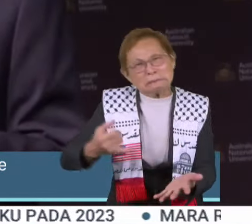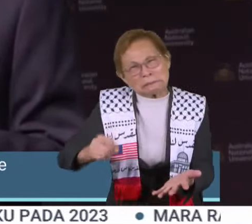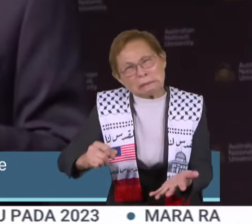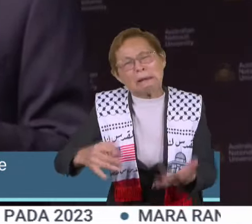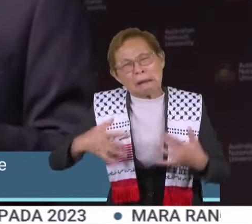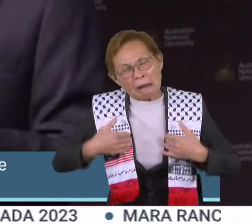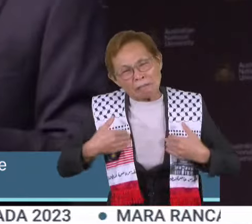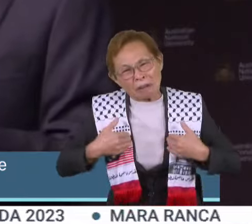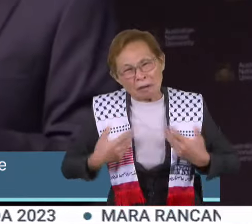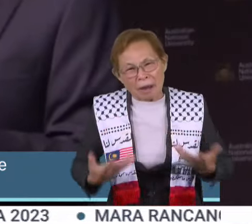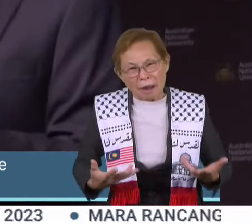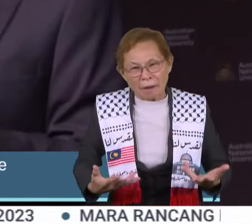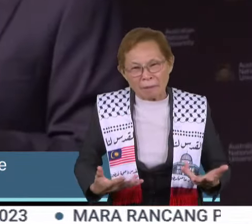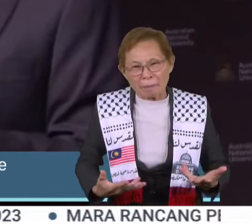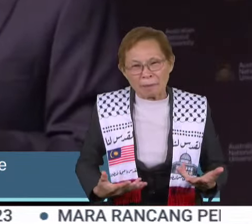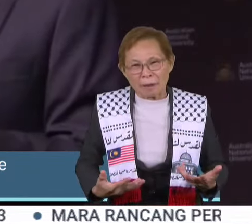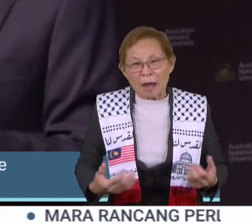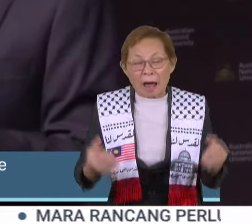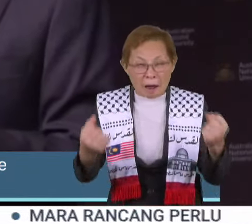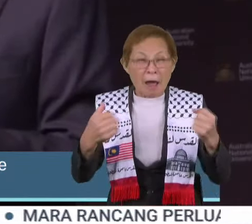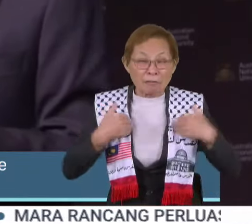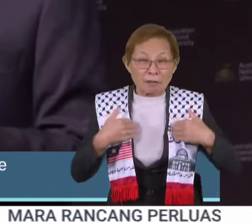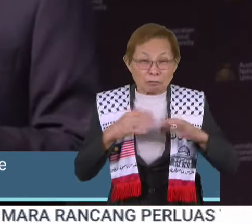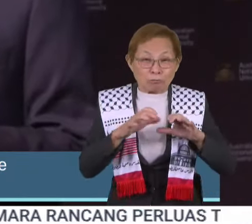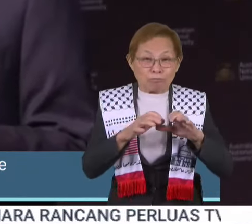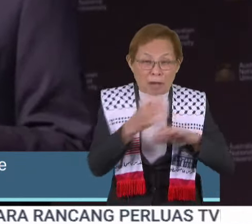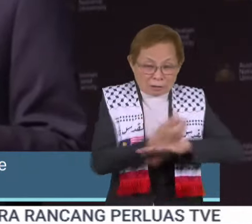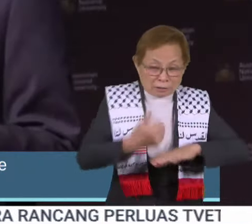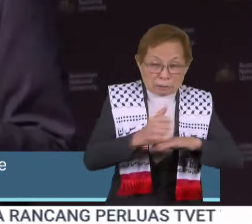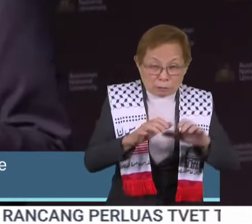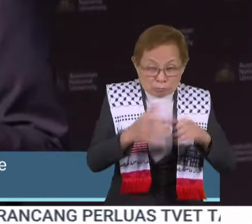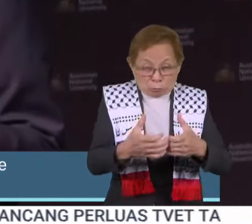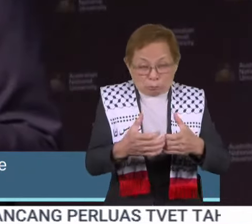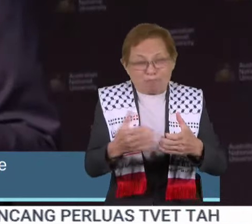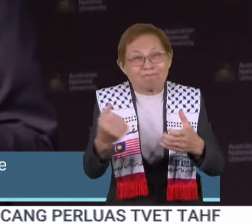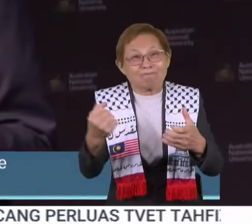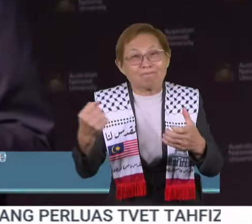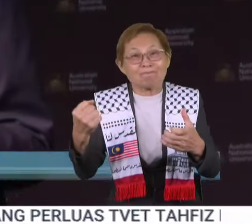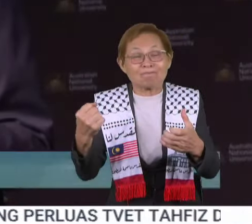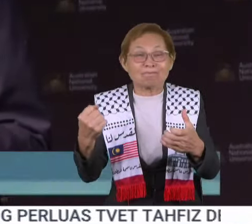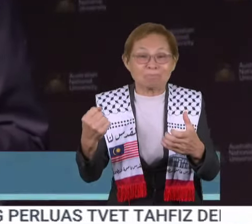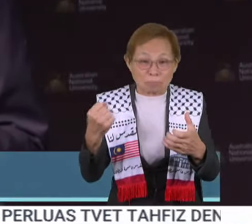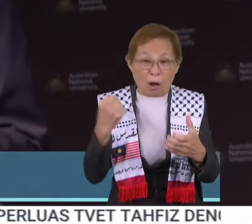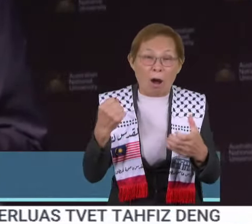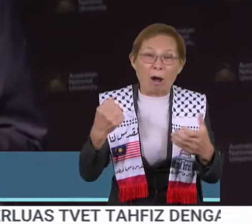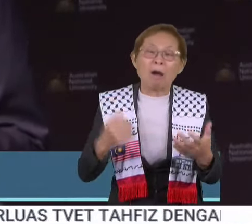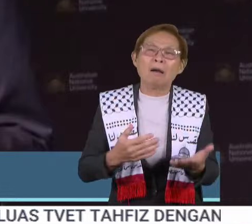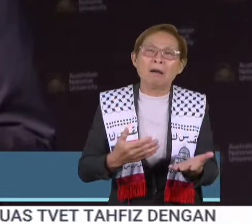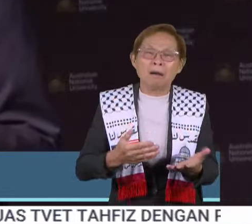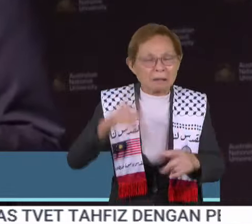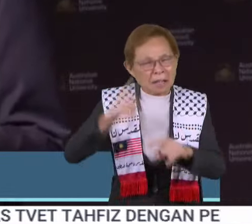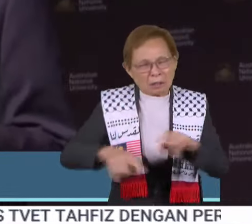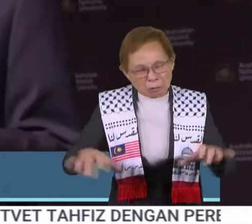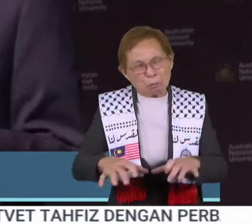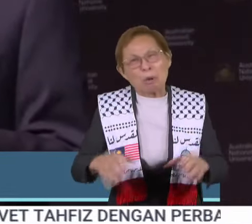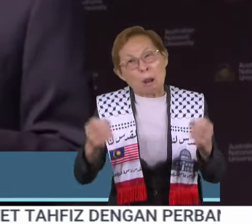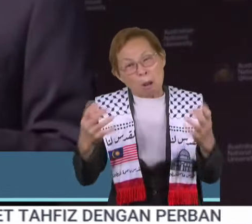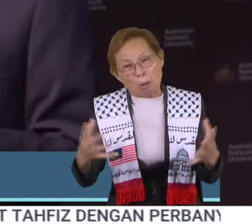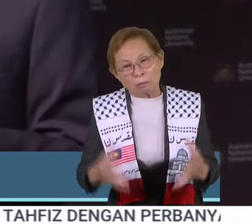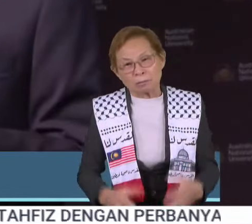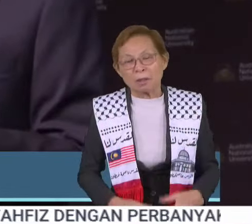a deep-seated conservatism, an assumption that little can be done. But this is not the moment to be